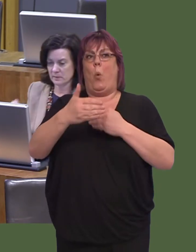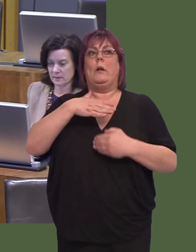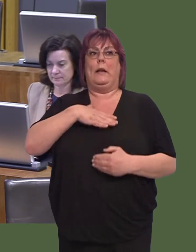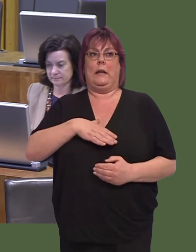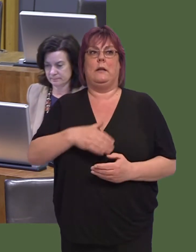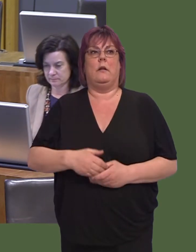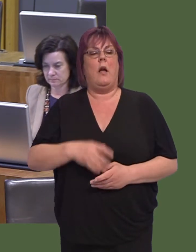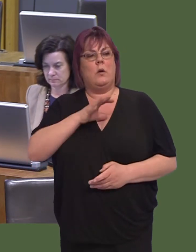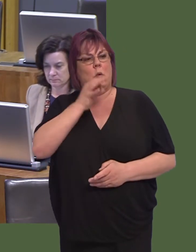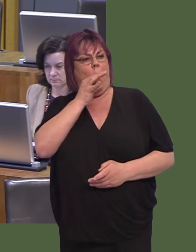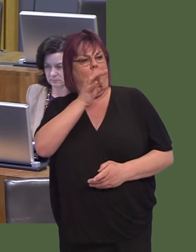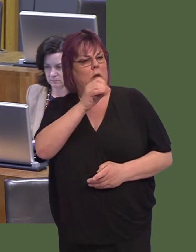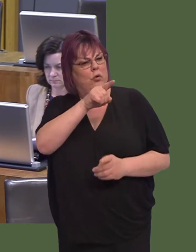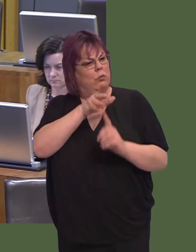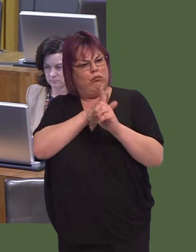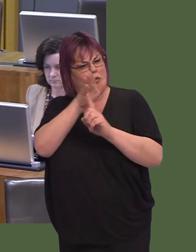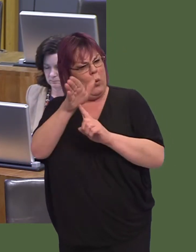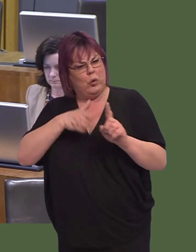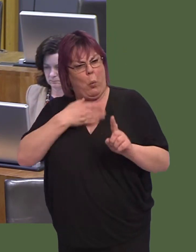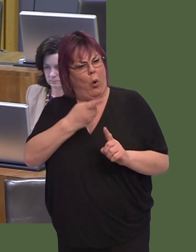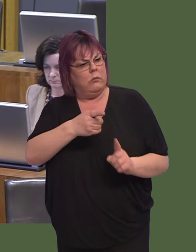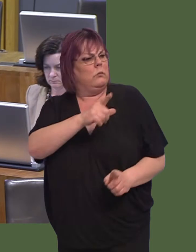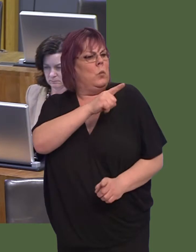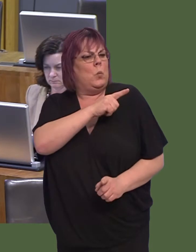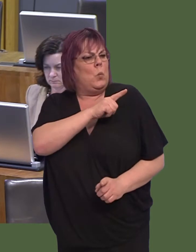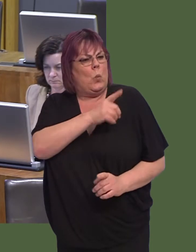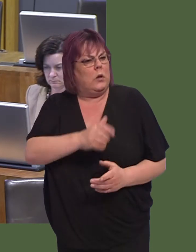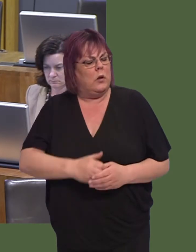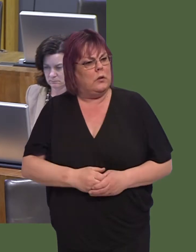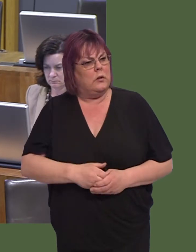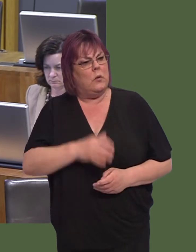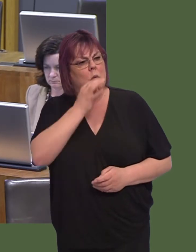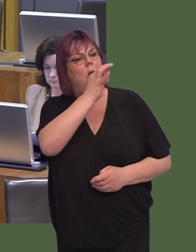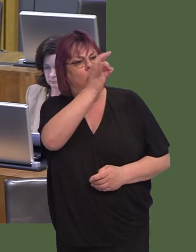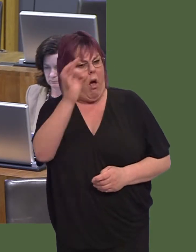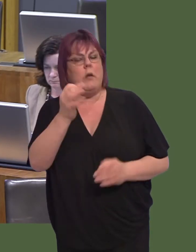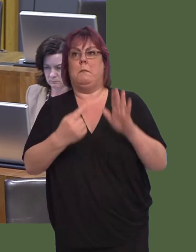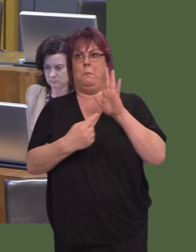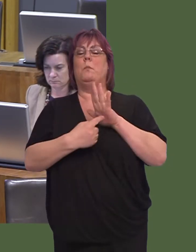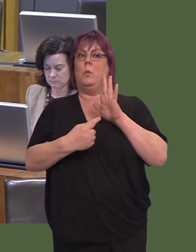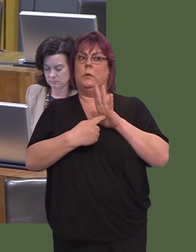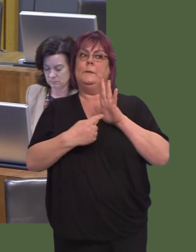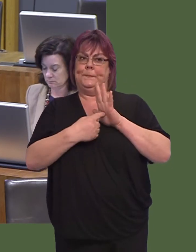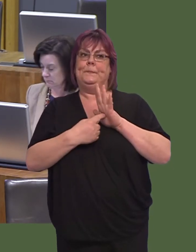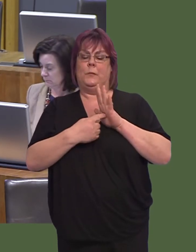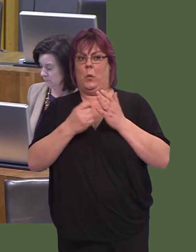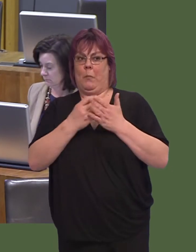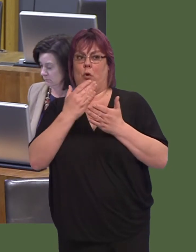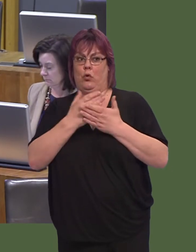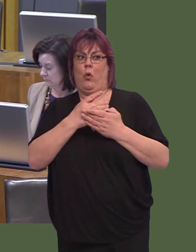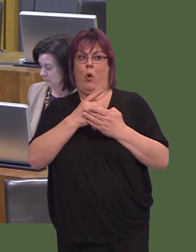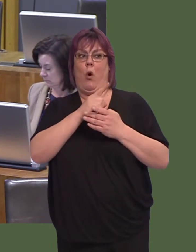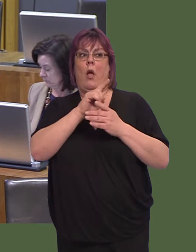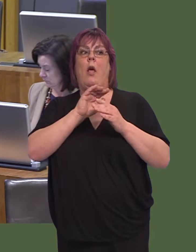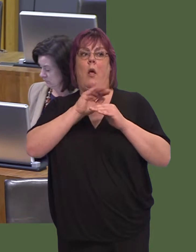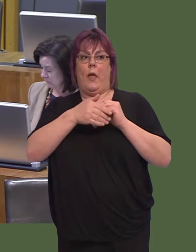and examining why women don't take the opportunity of going through screening has to be an important part of